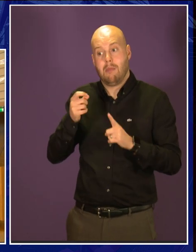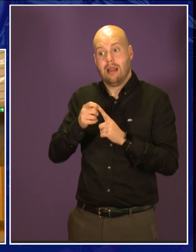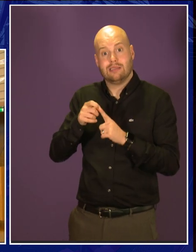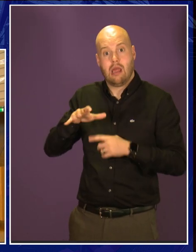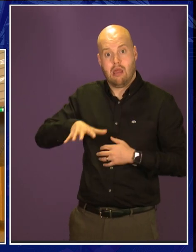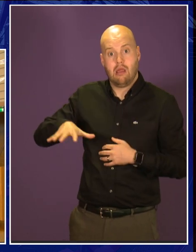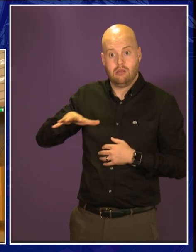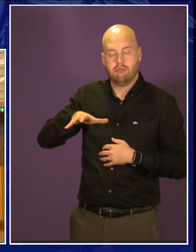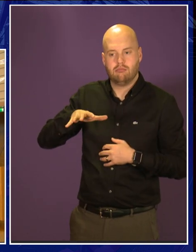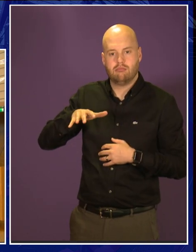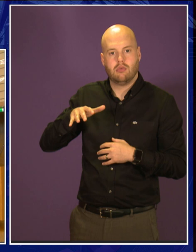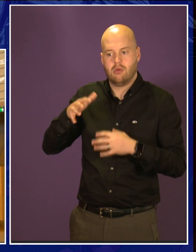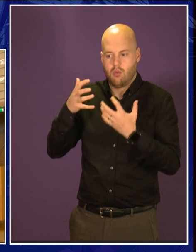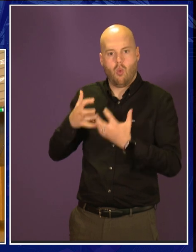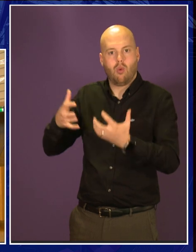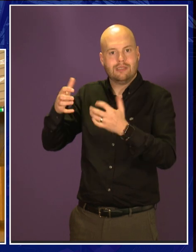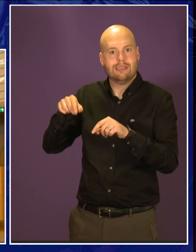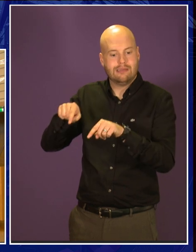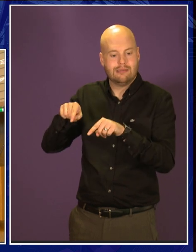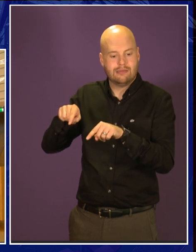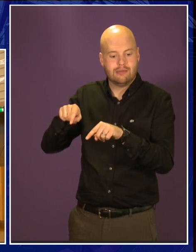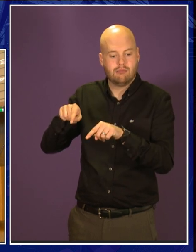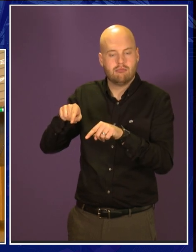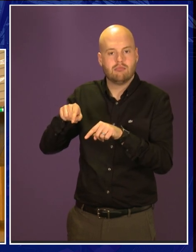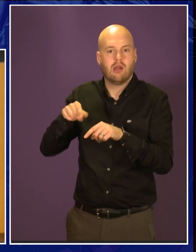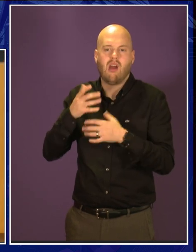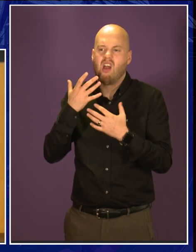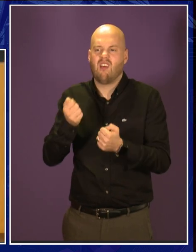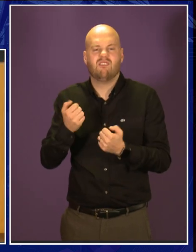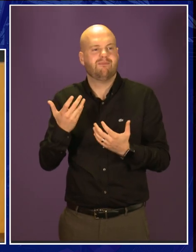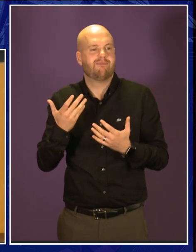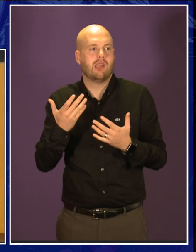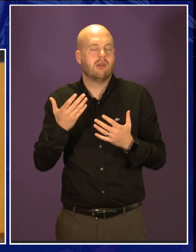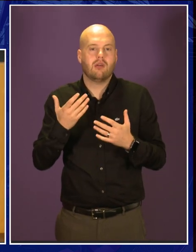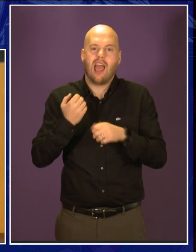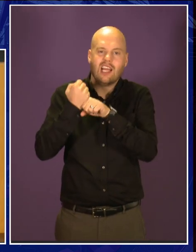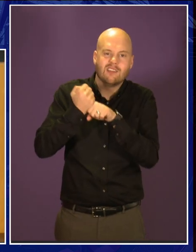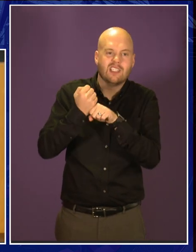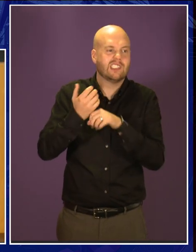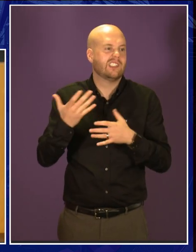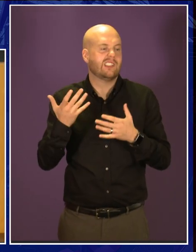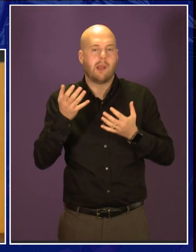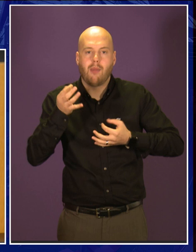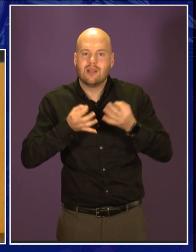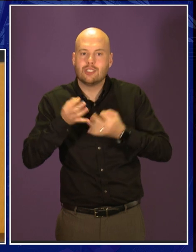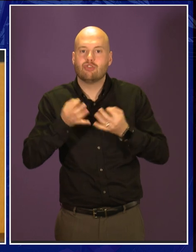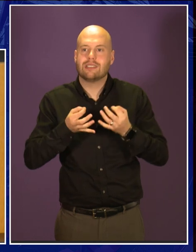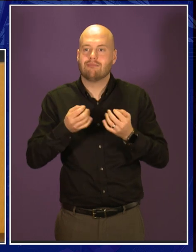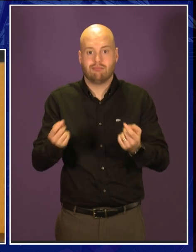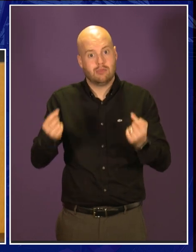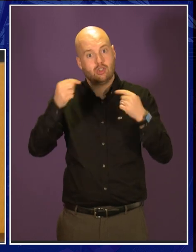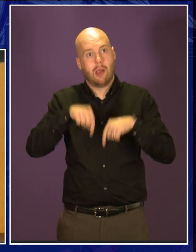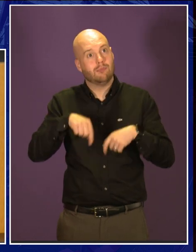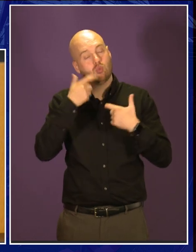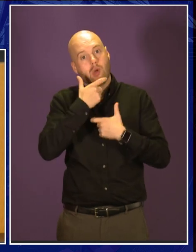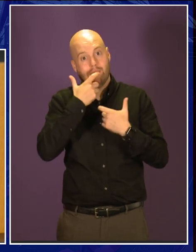like, people who's involved with the Palestinian issue, like activists, politician, all of them, they come to our show. It's a